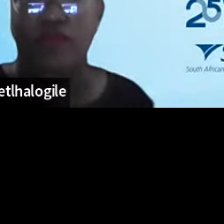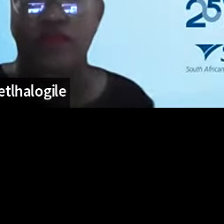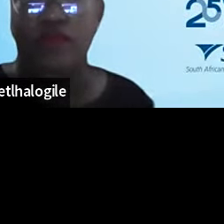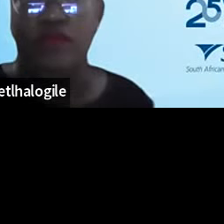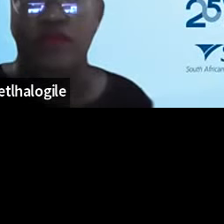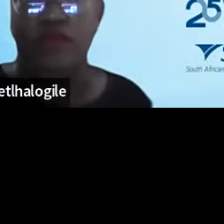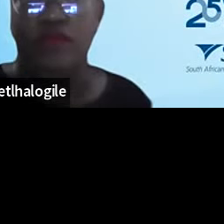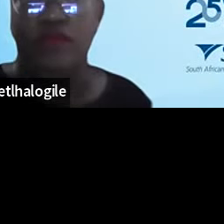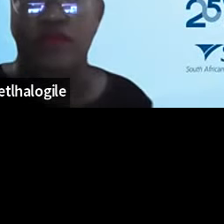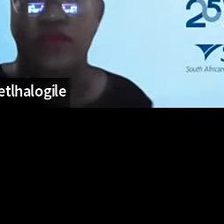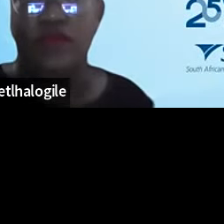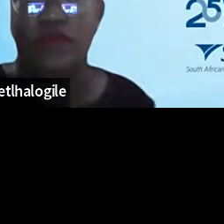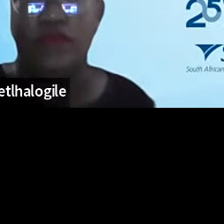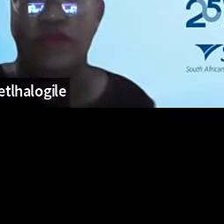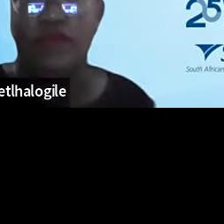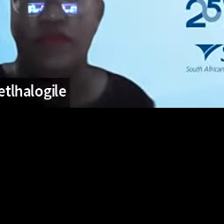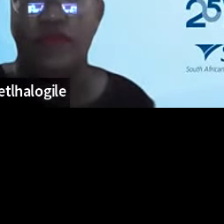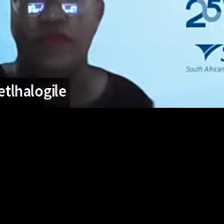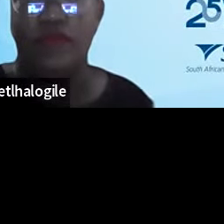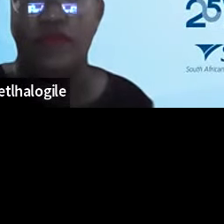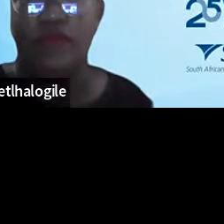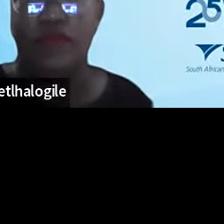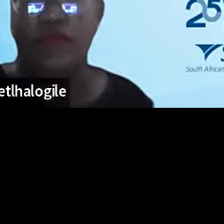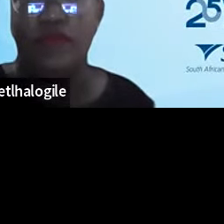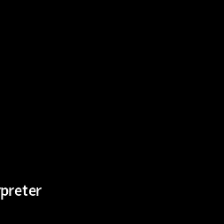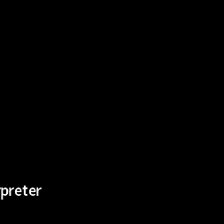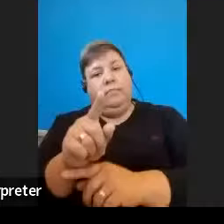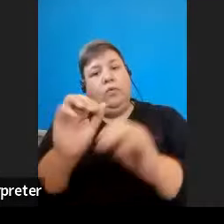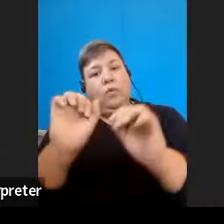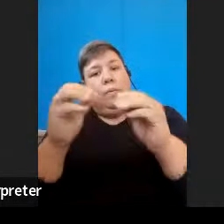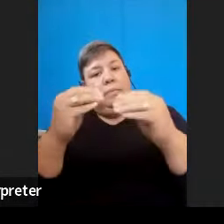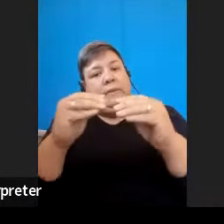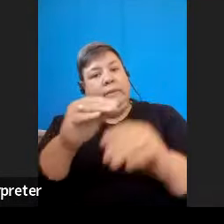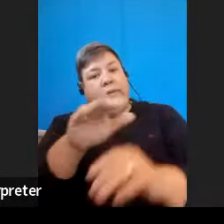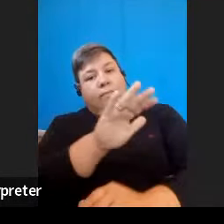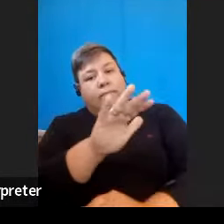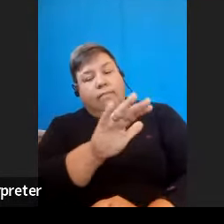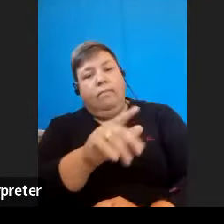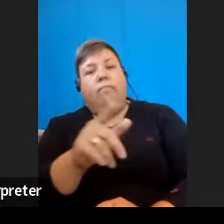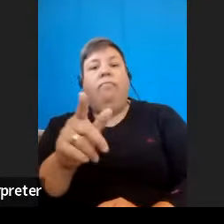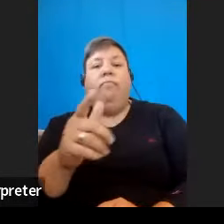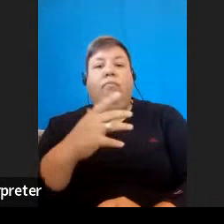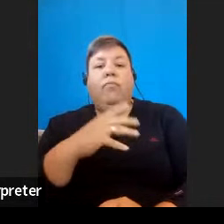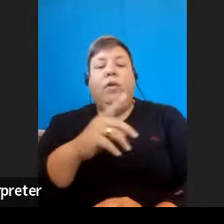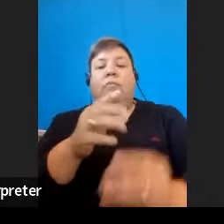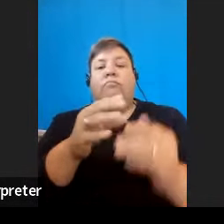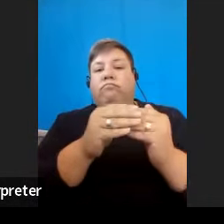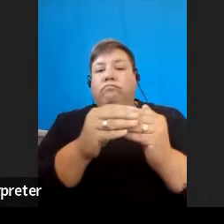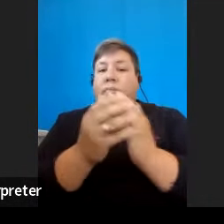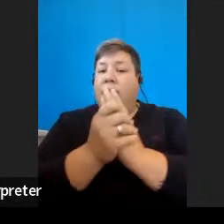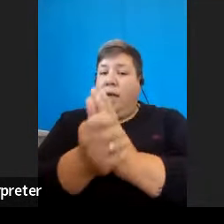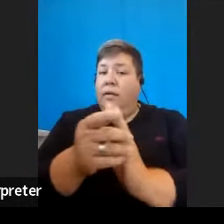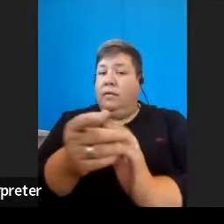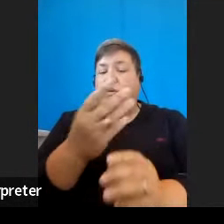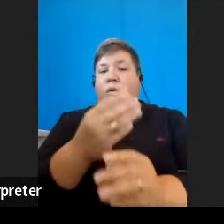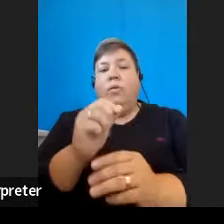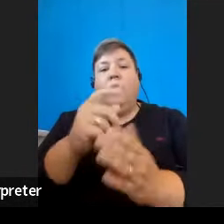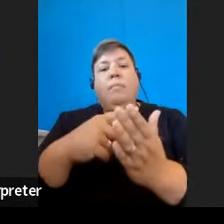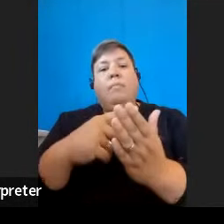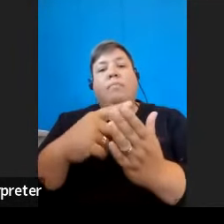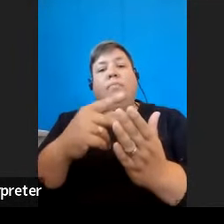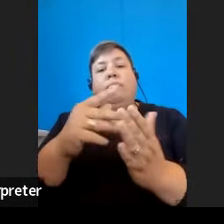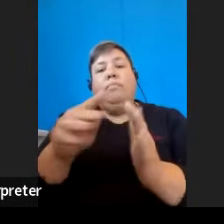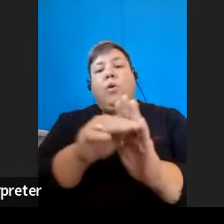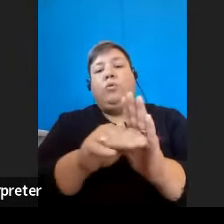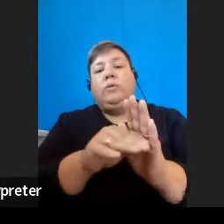a tax side of business, and Patience will take us through a process in terms of